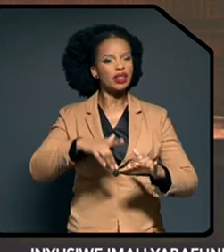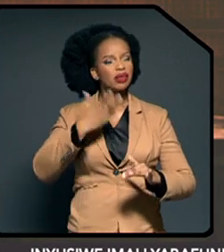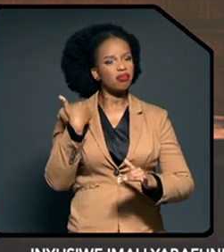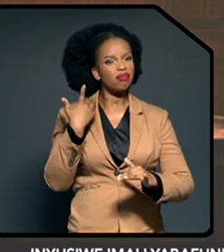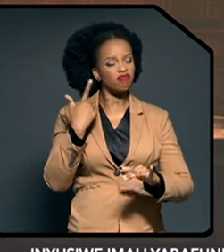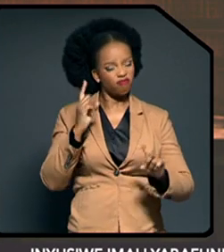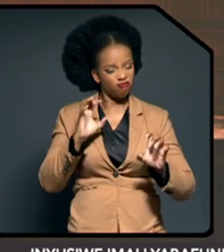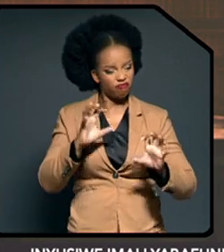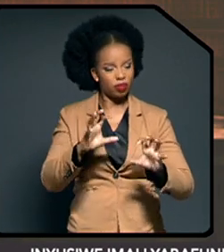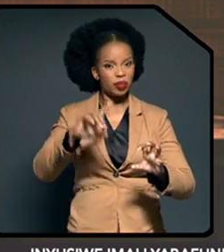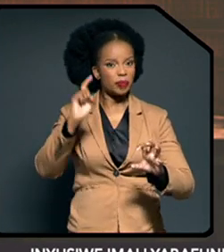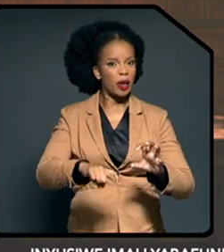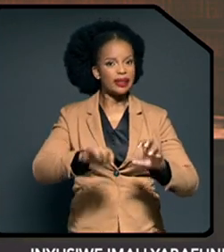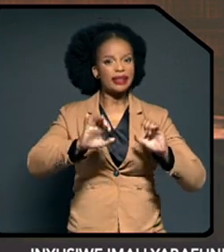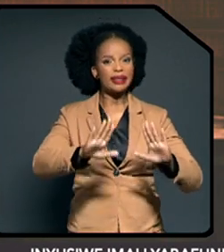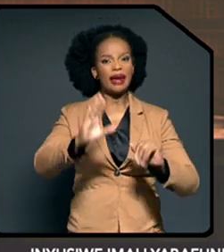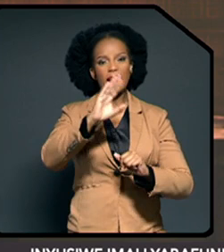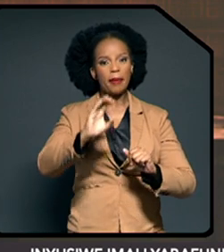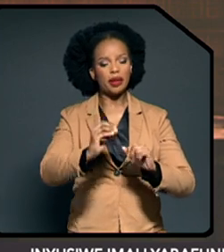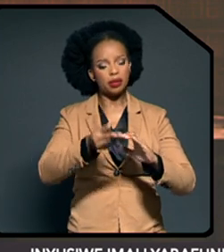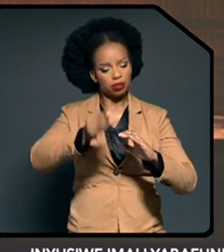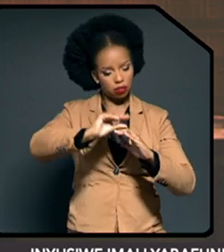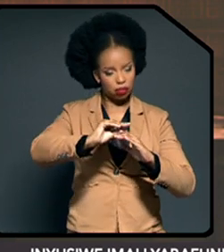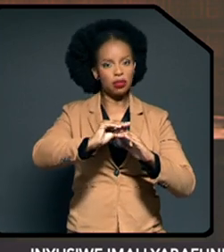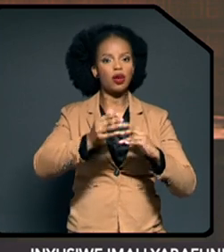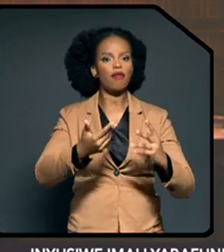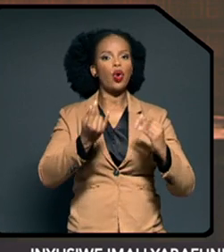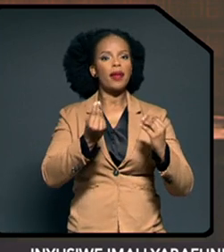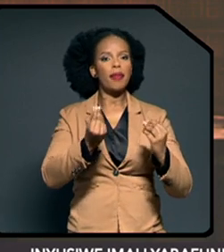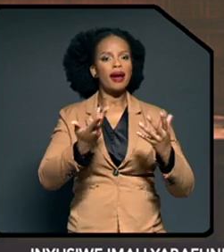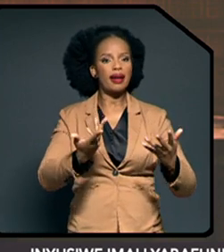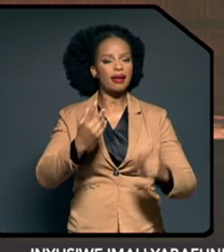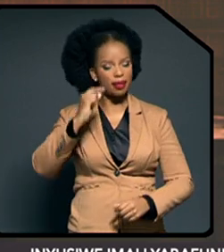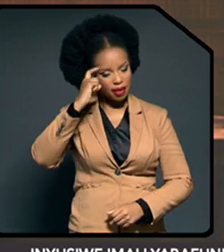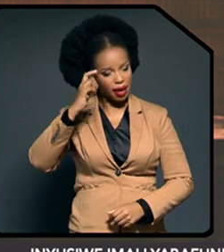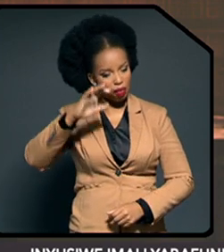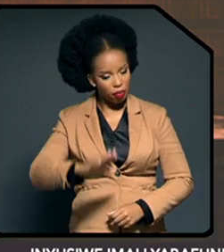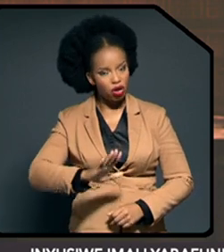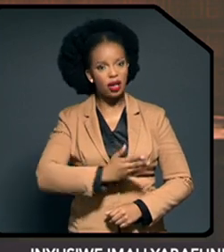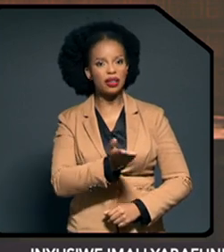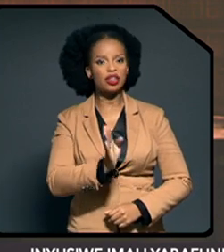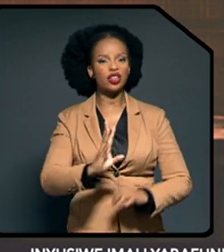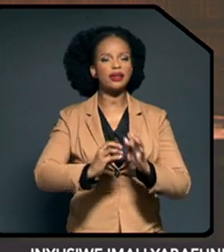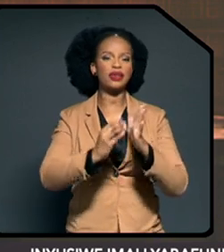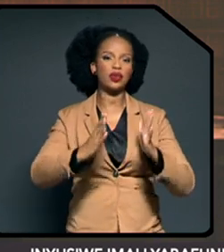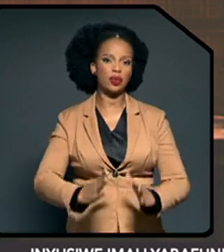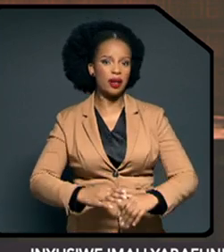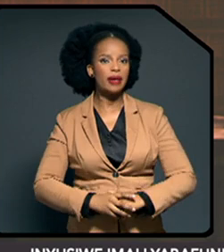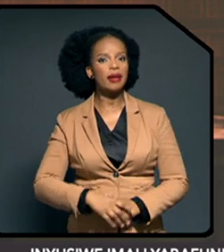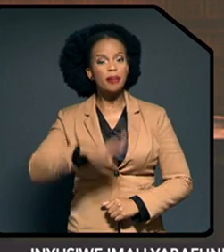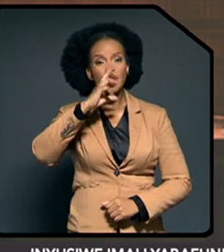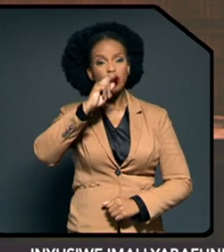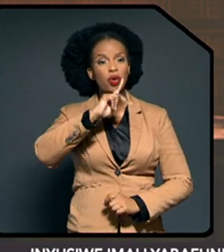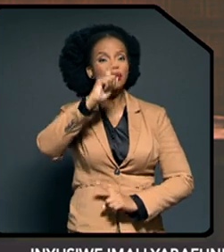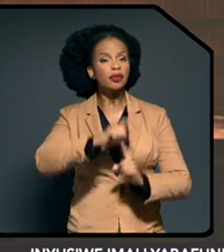bongezelwe ngochatha womyinge we-10% kwimali yeendawo zokuhlala. Isithethi sale arhente